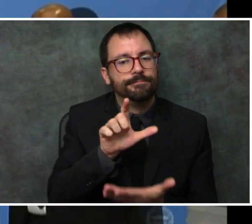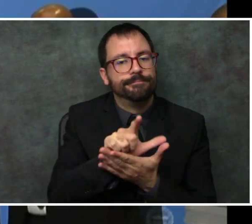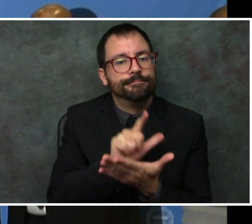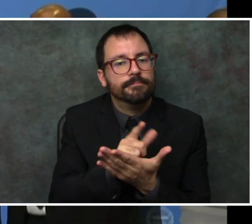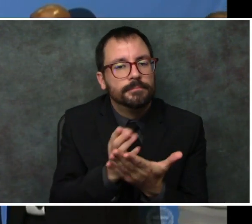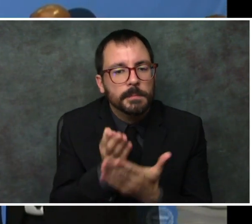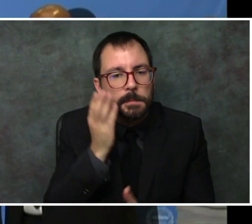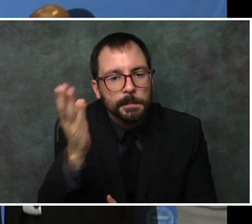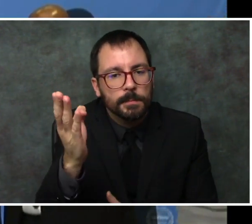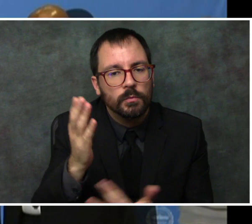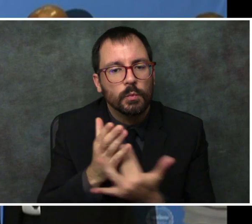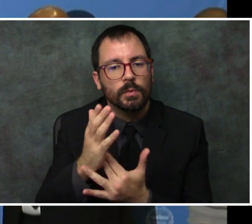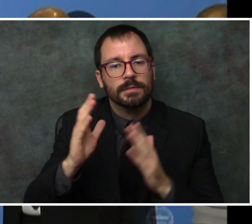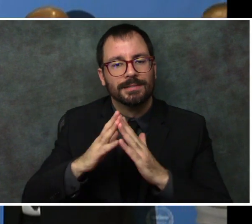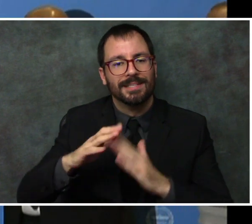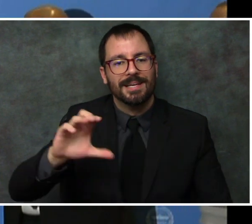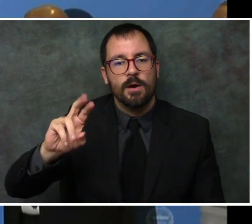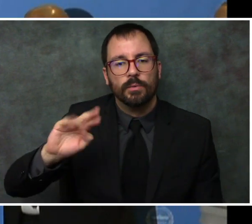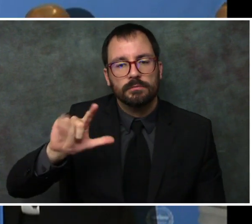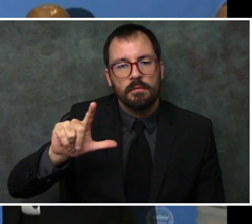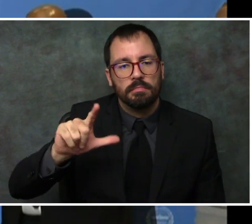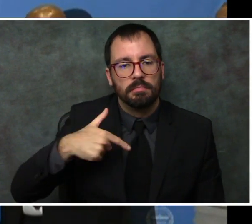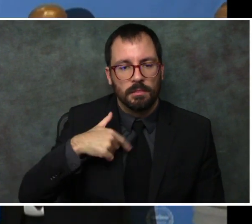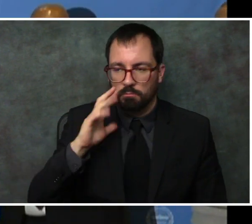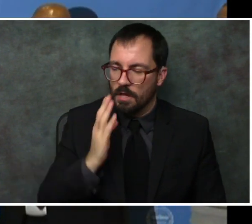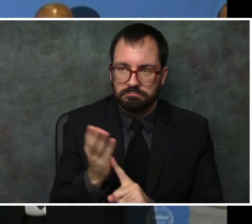legislature to hopefully get through the legislature.